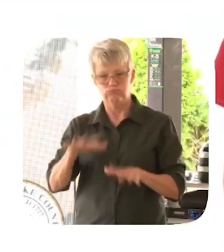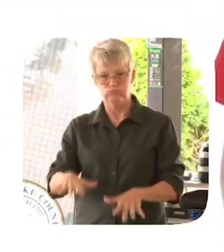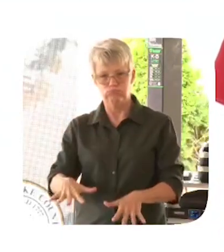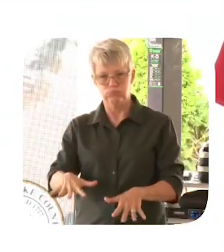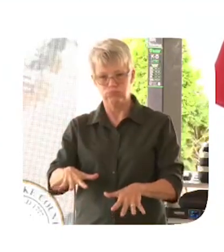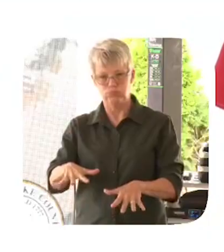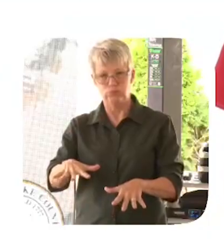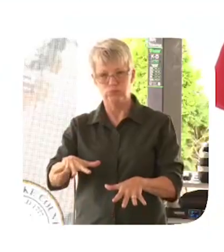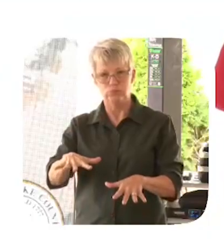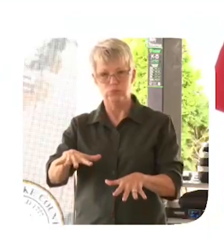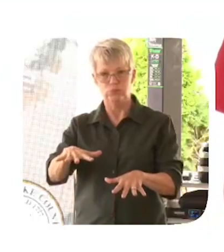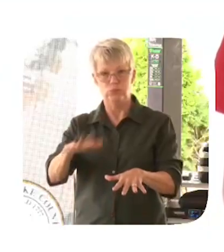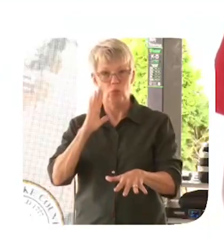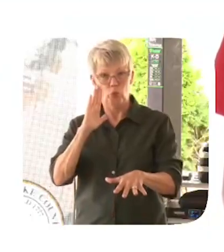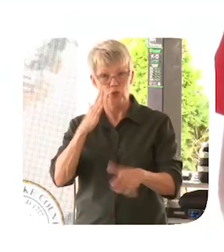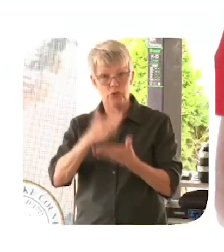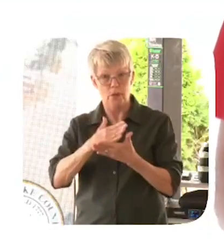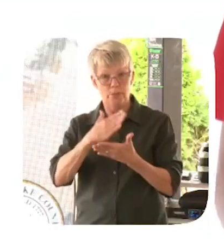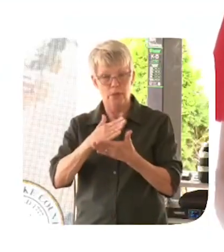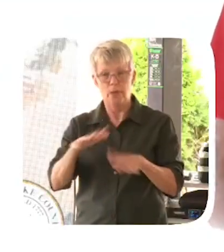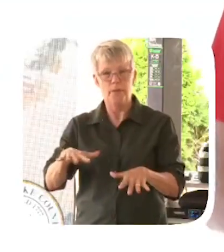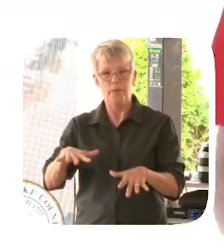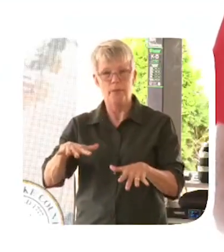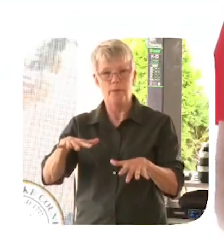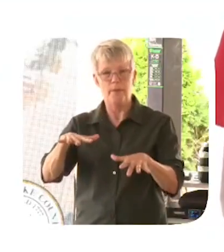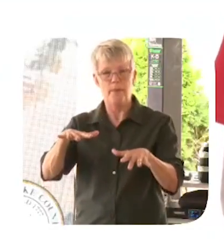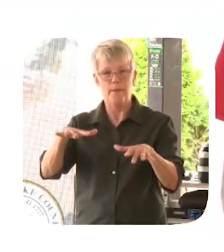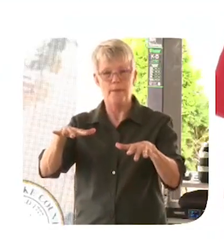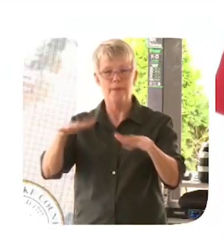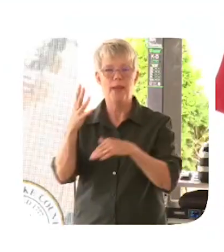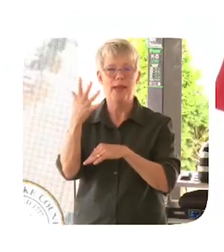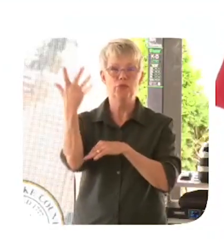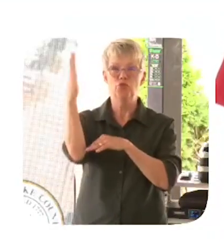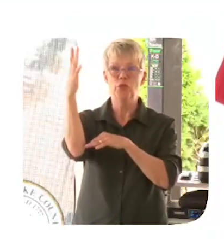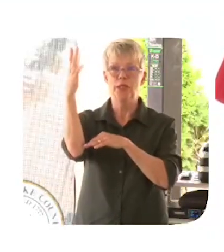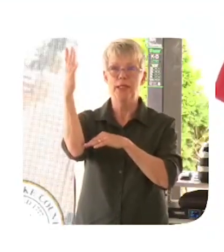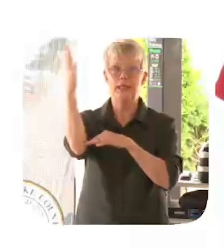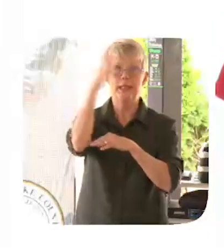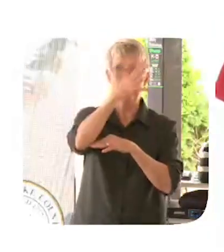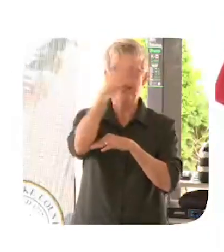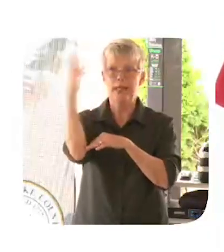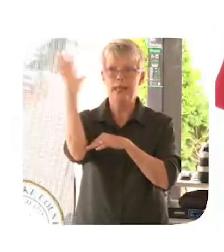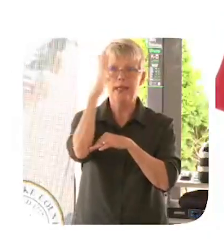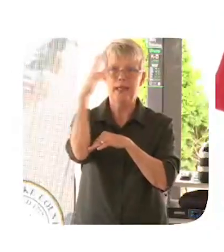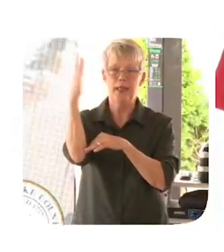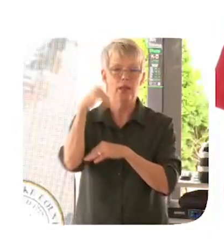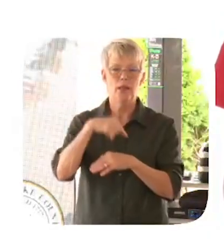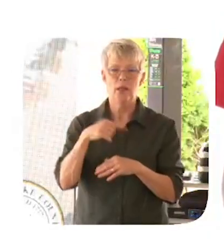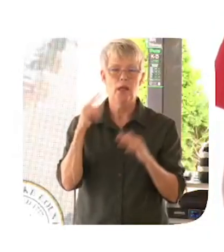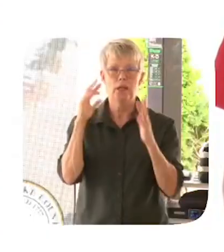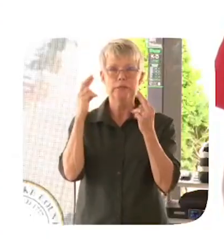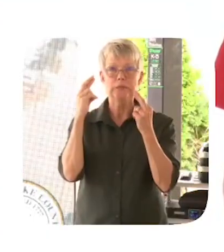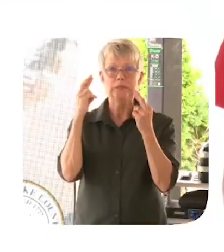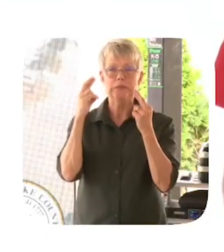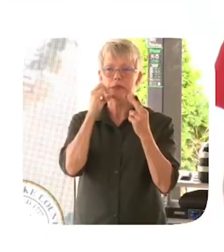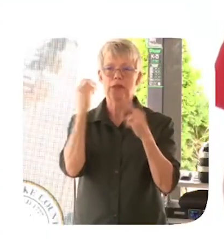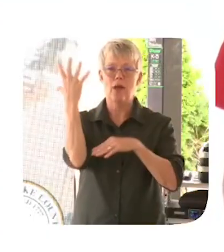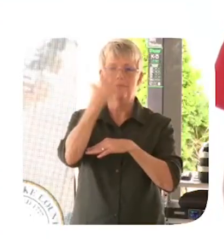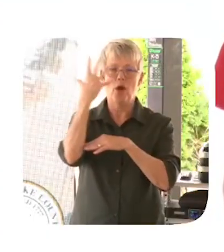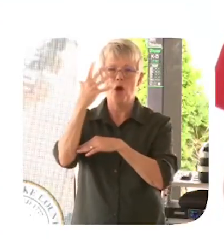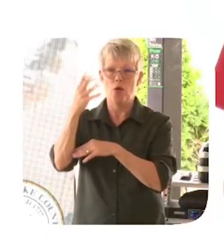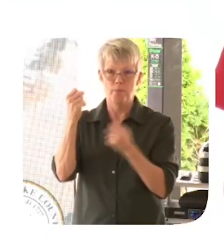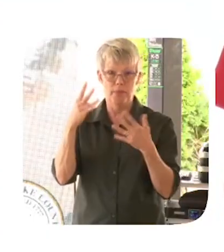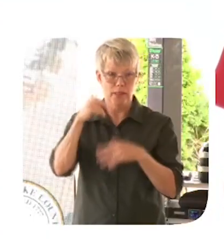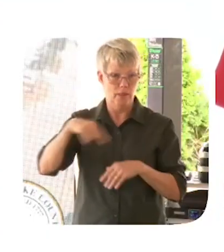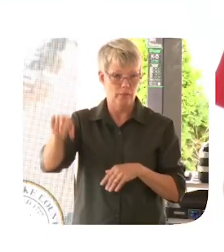ever stop and crest. I remember watching the trees sway in the wind and praying that they wouldn't fall on our home. And I know many of you were